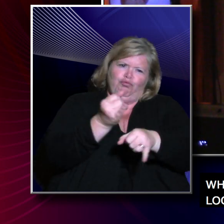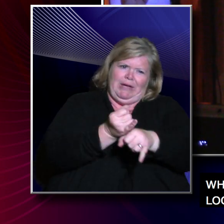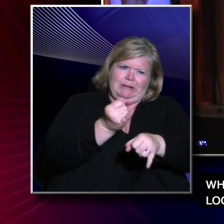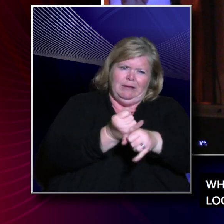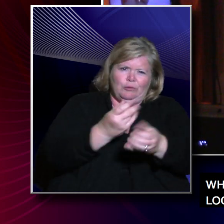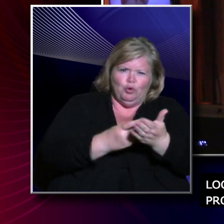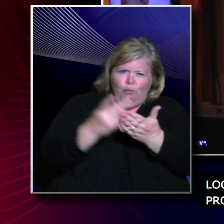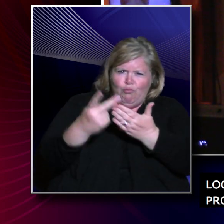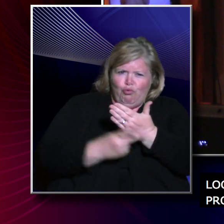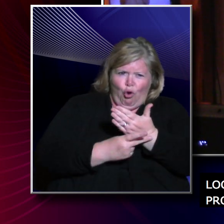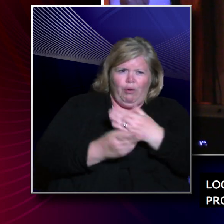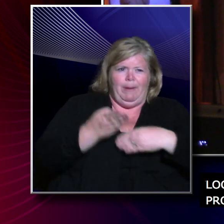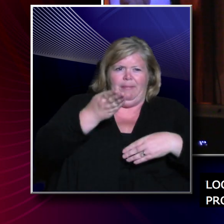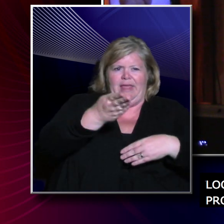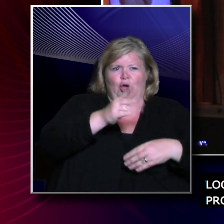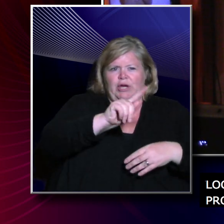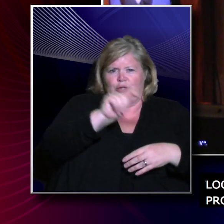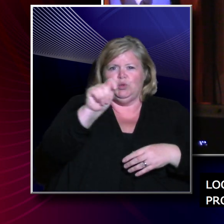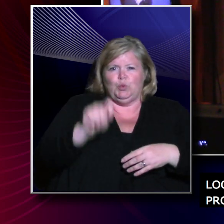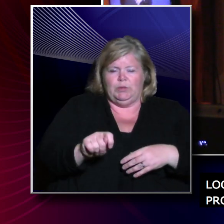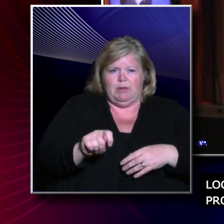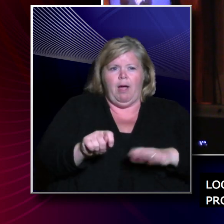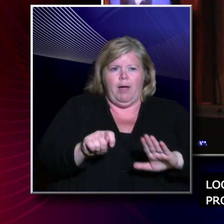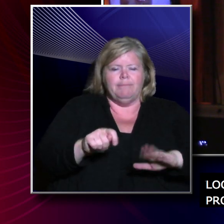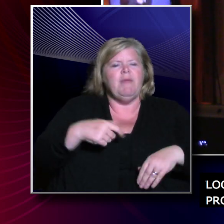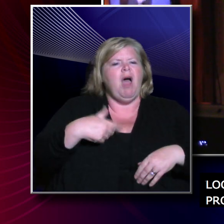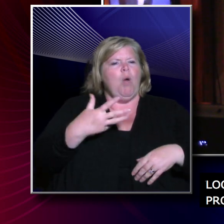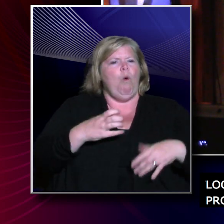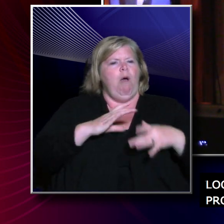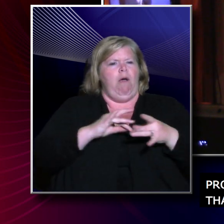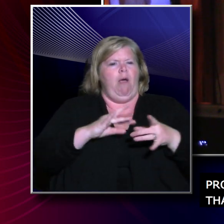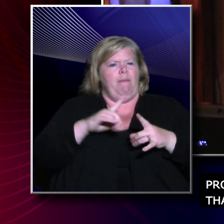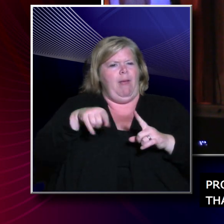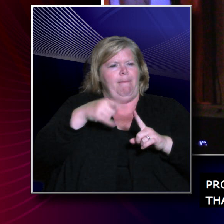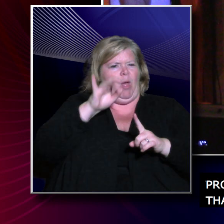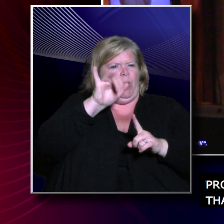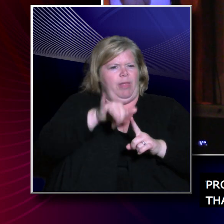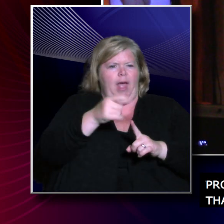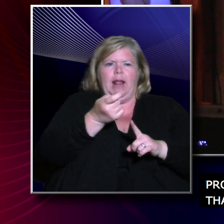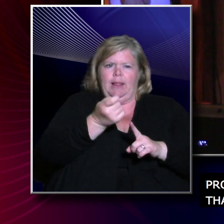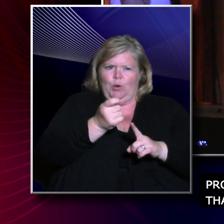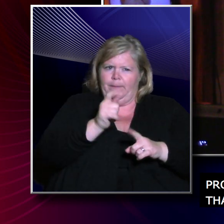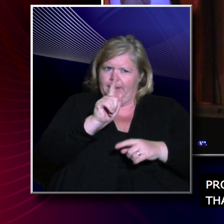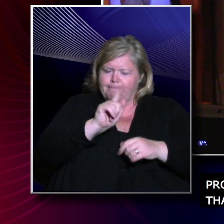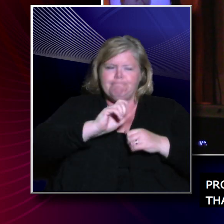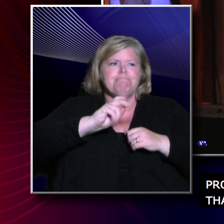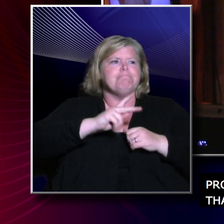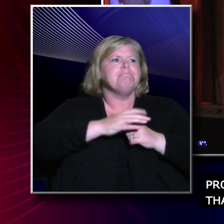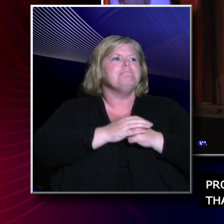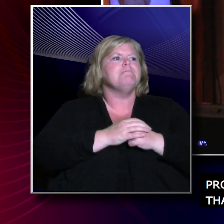Tucson campus. So I want to speak to that a little bit.